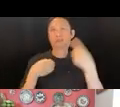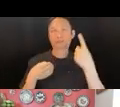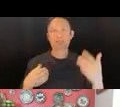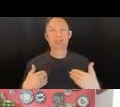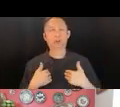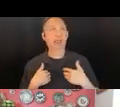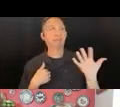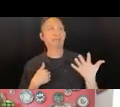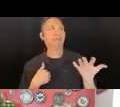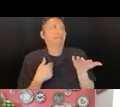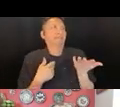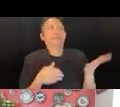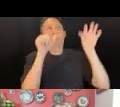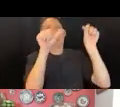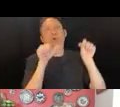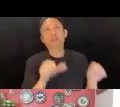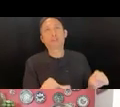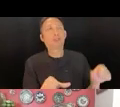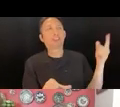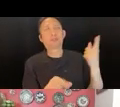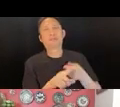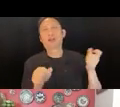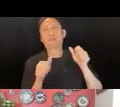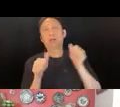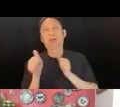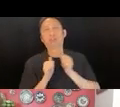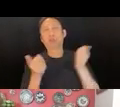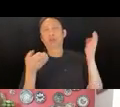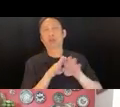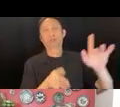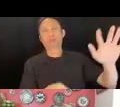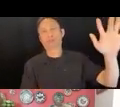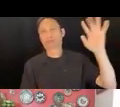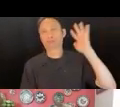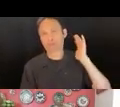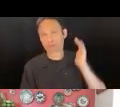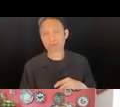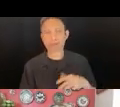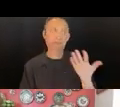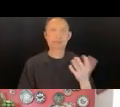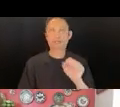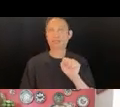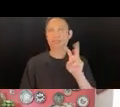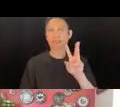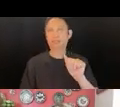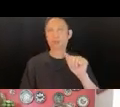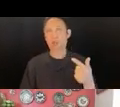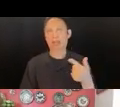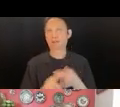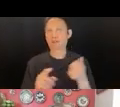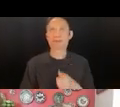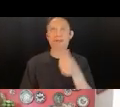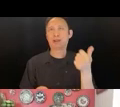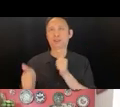beloved poster from a long closed show, not to mention maybe some swag from a longer ago show. But